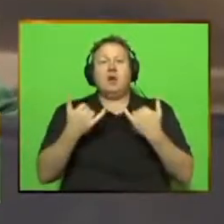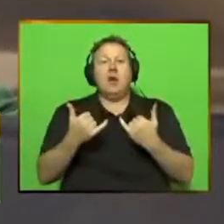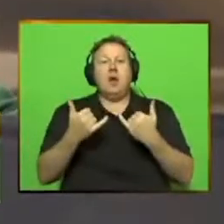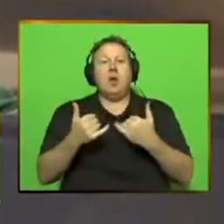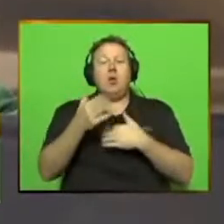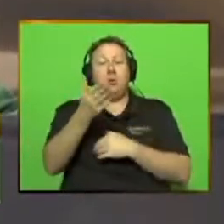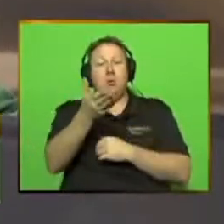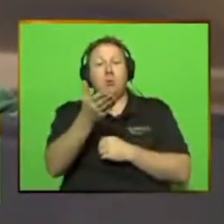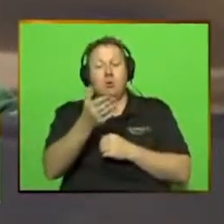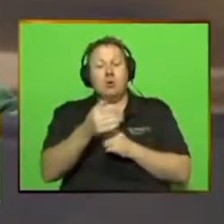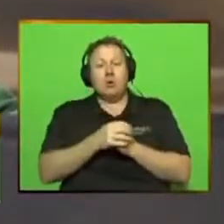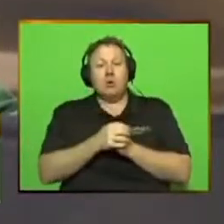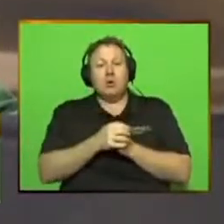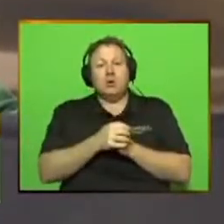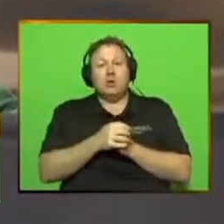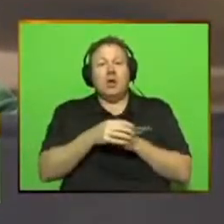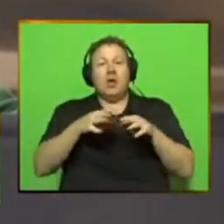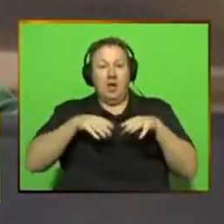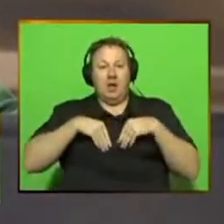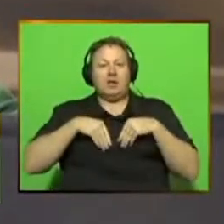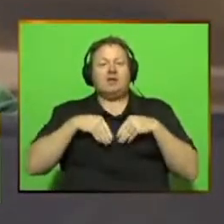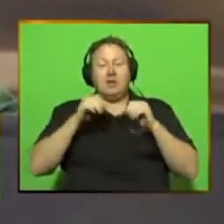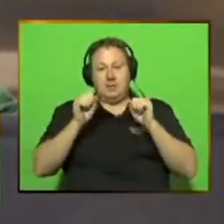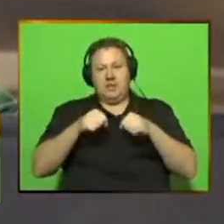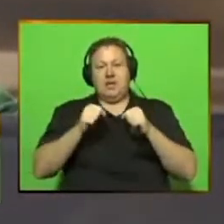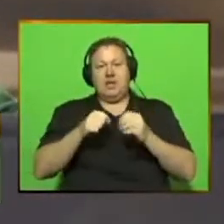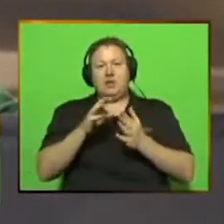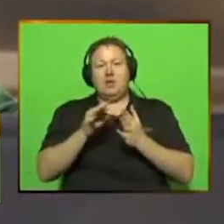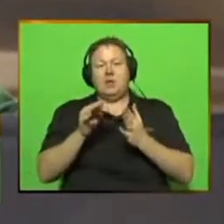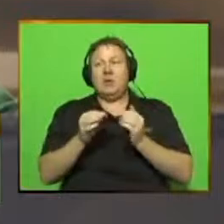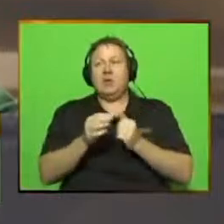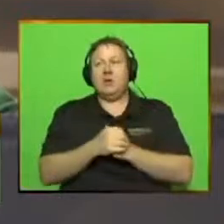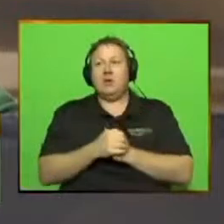stage whether the nominee accepts the nomination.